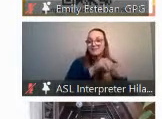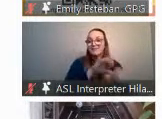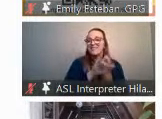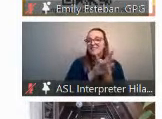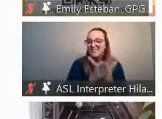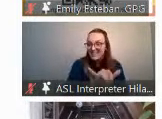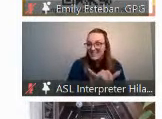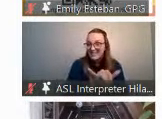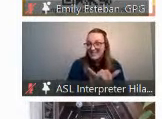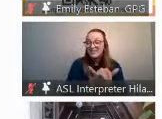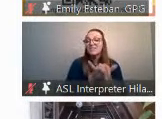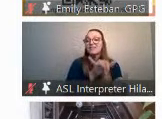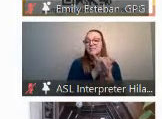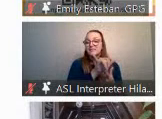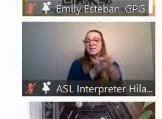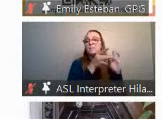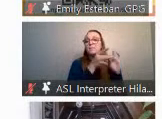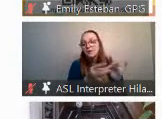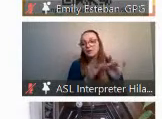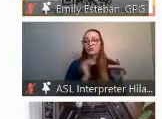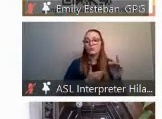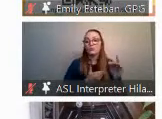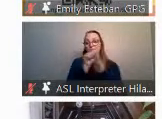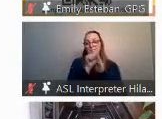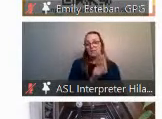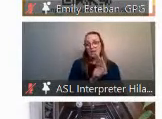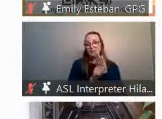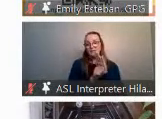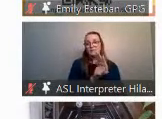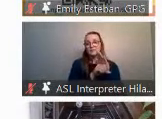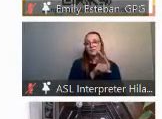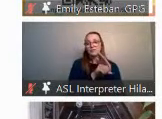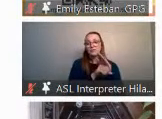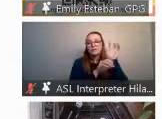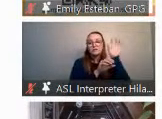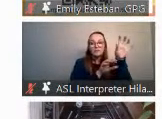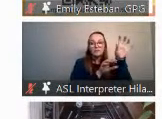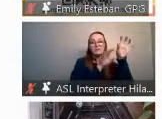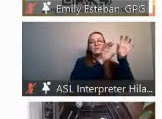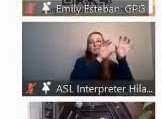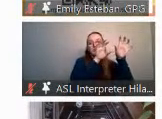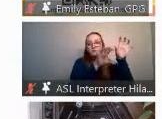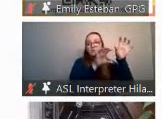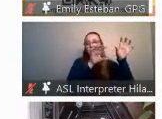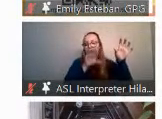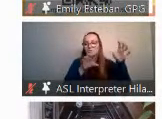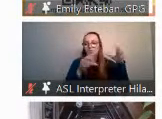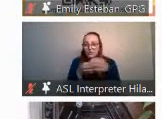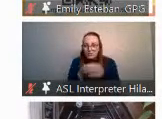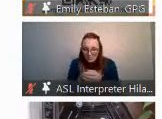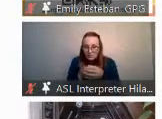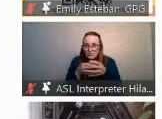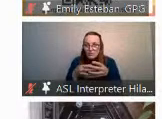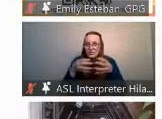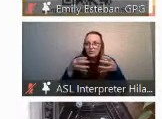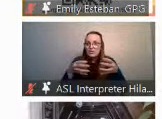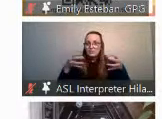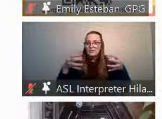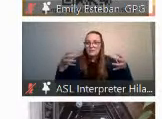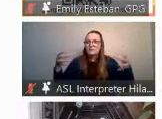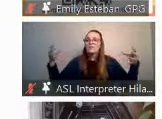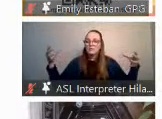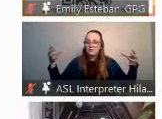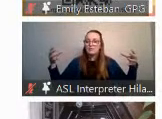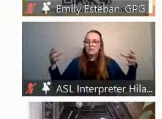the cities belong to our state, and that there is an intersectionality across all of these